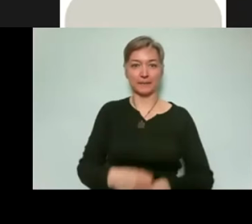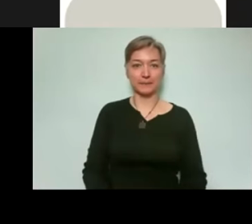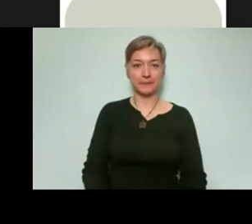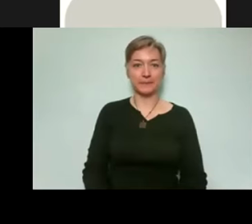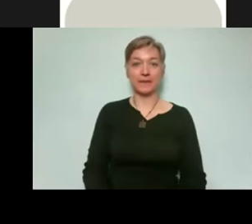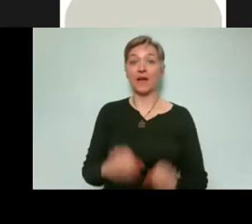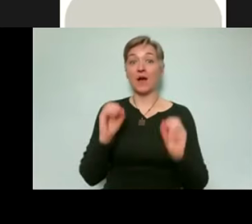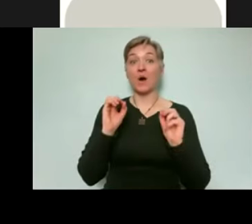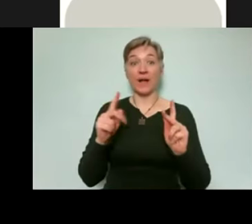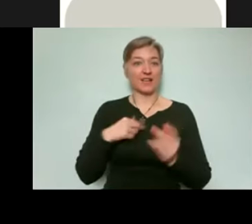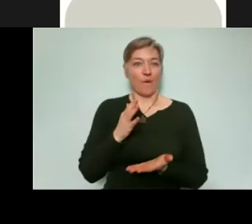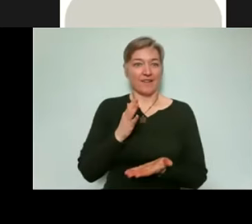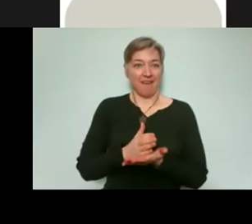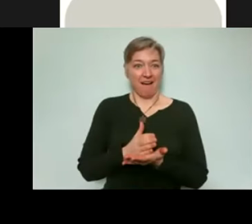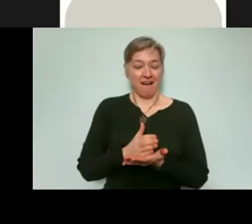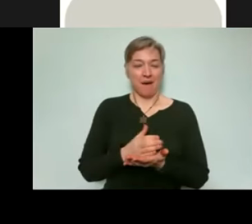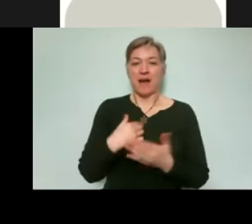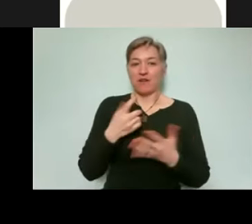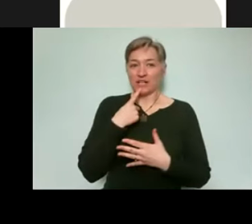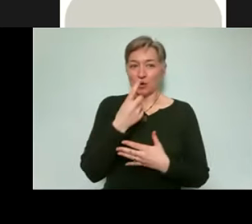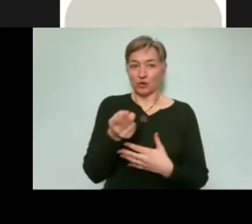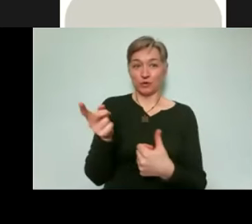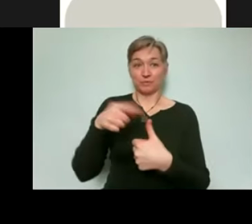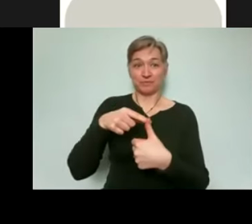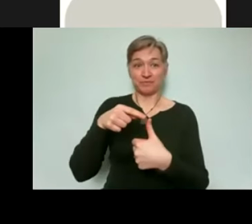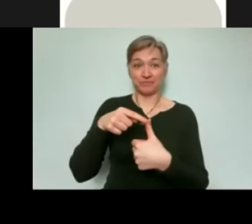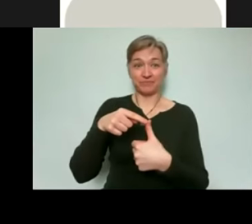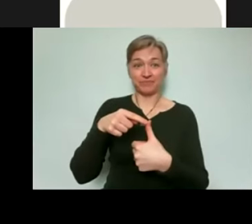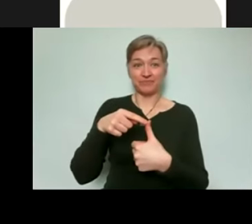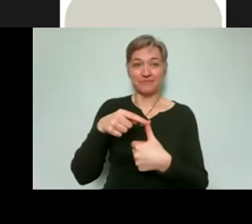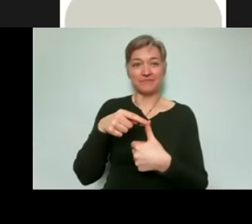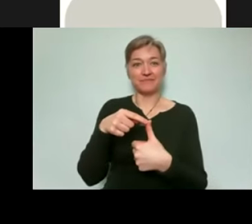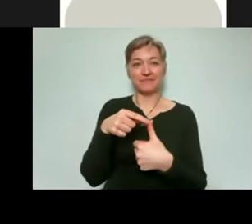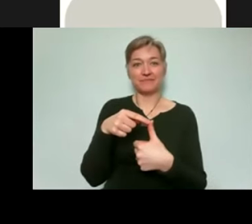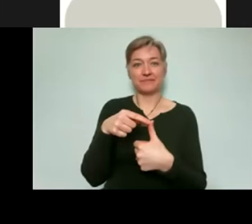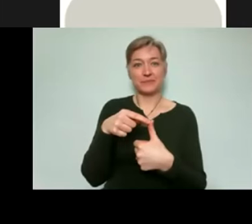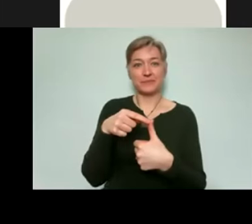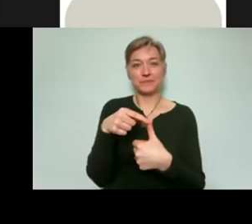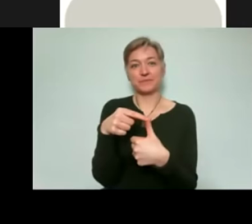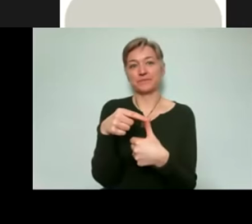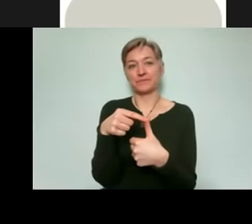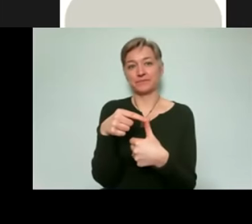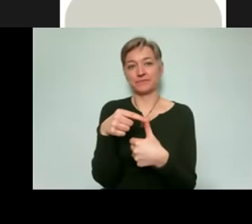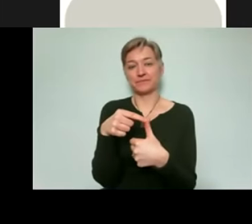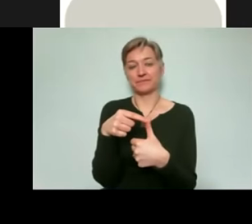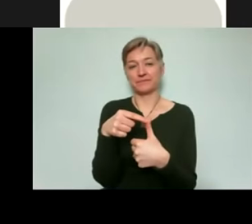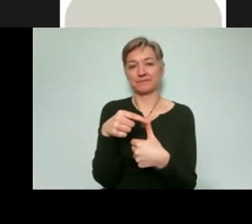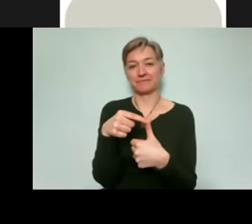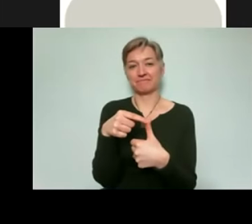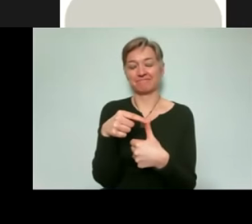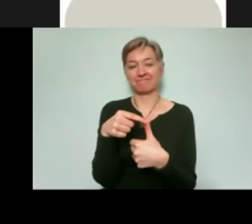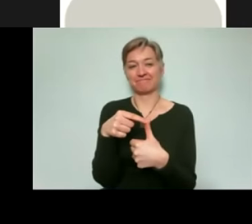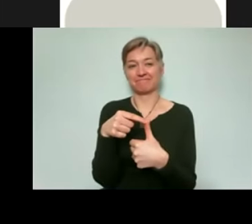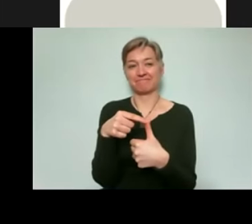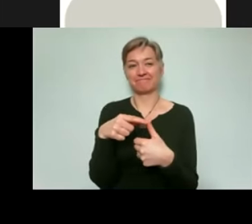Okay, so I will stop there. So I've told you that cognitive experts engage in diverse uninstructed movements with profound consequences for neural